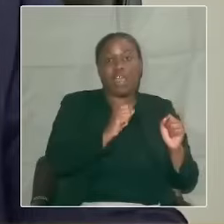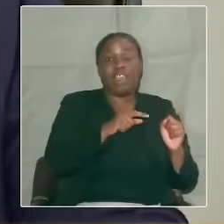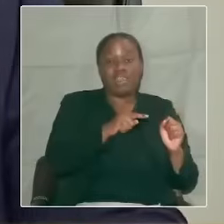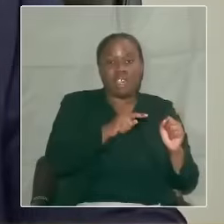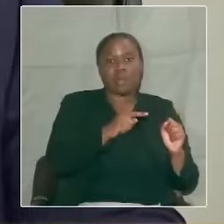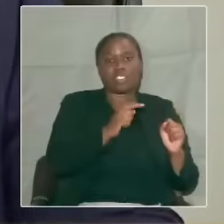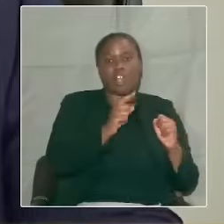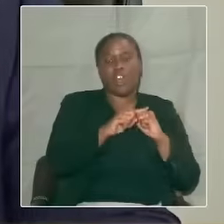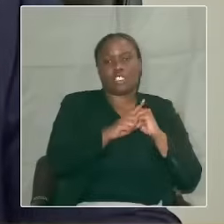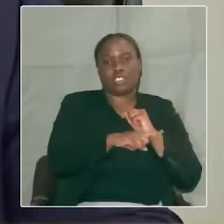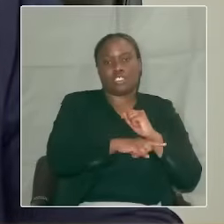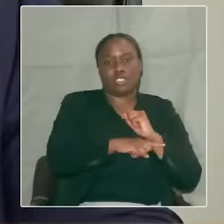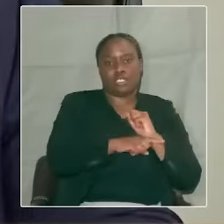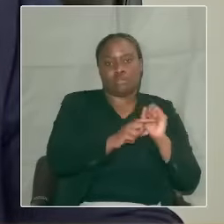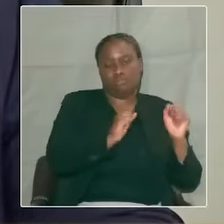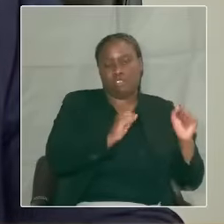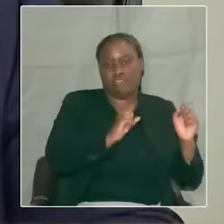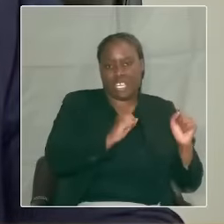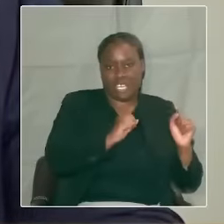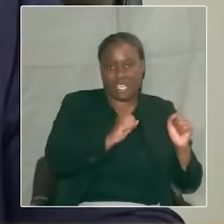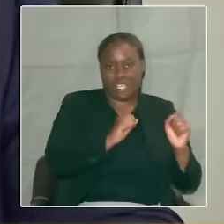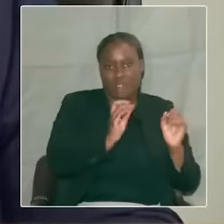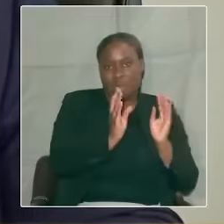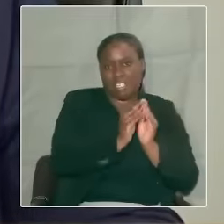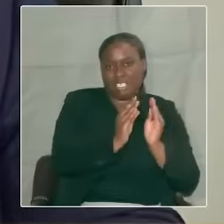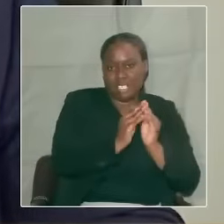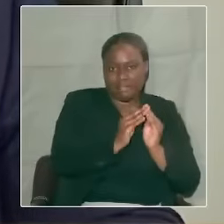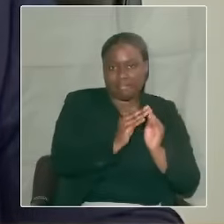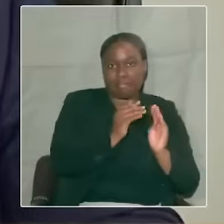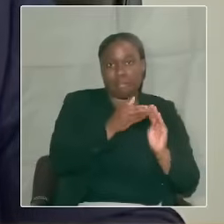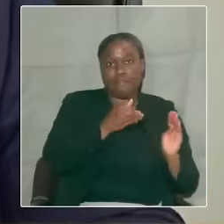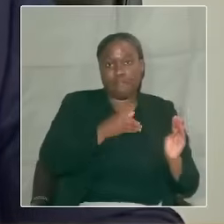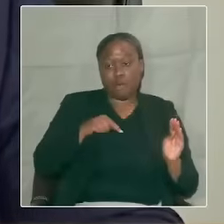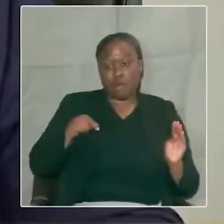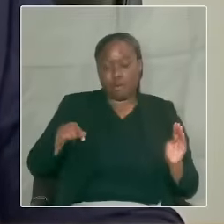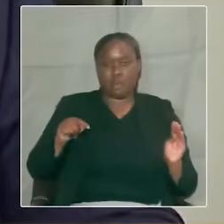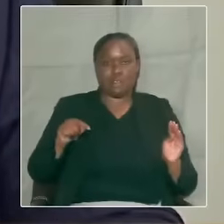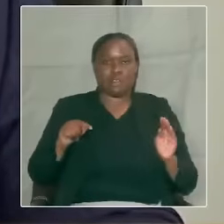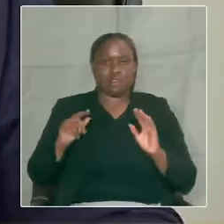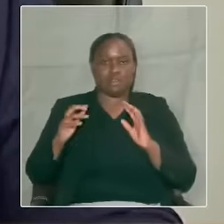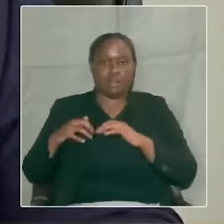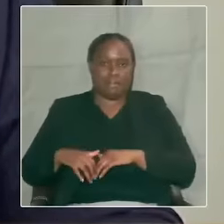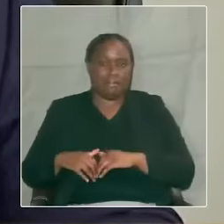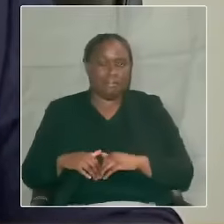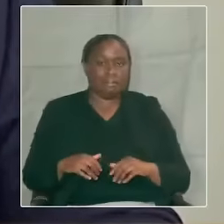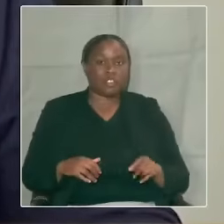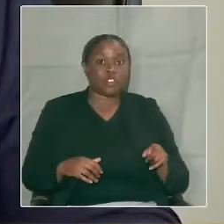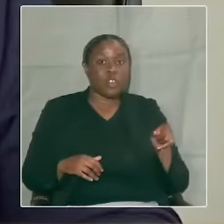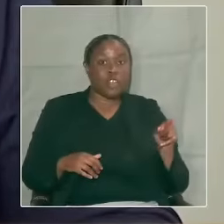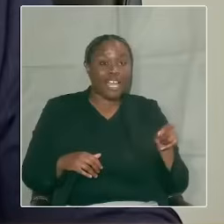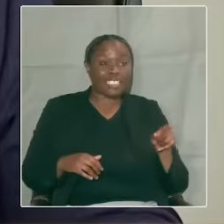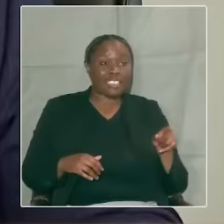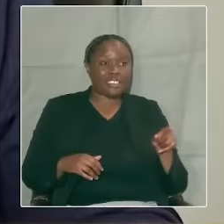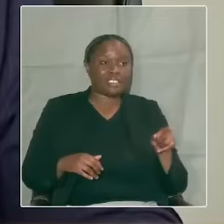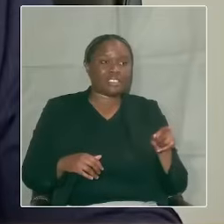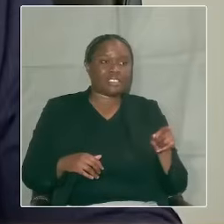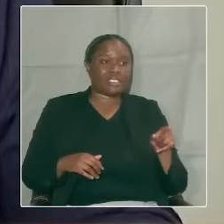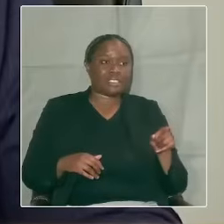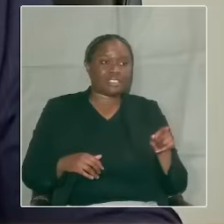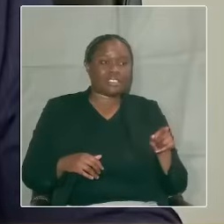disbandment, and the attached presentation to that is